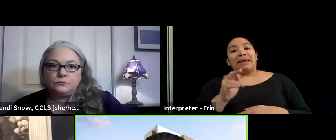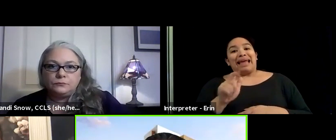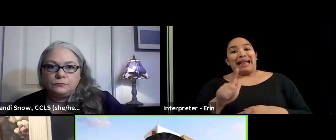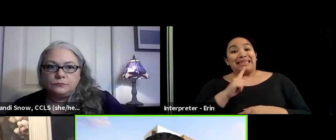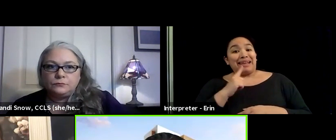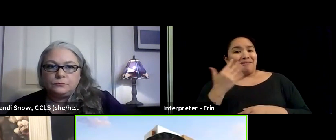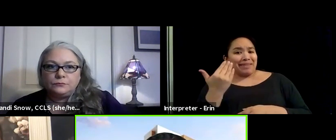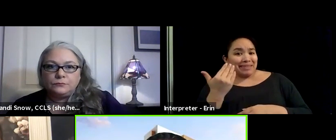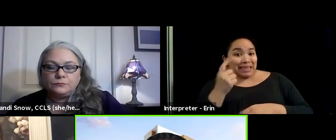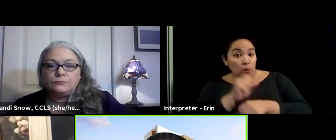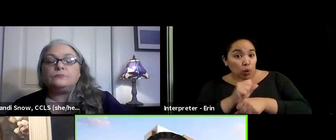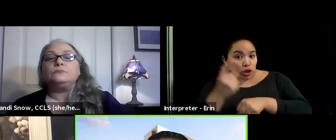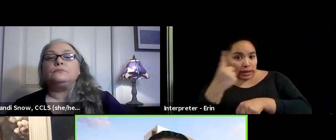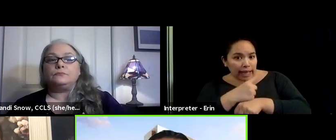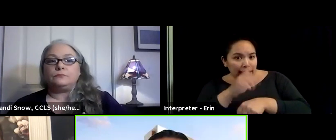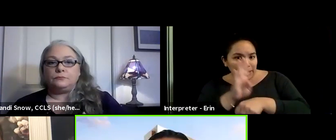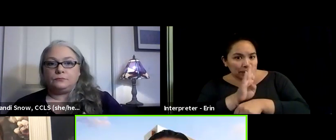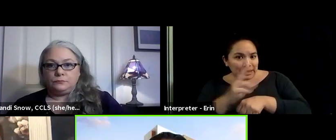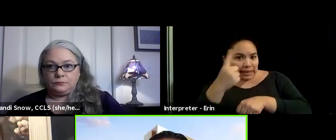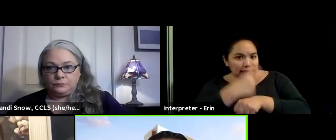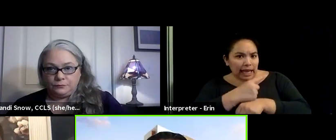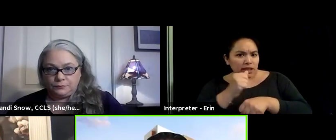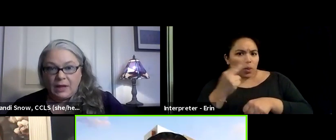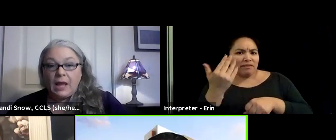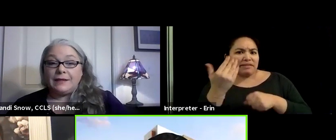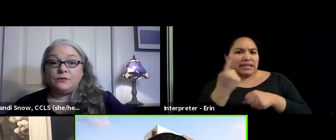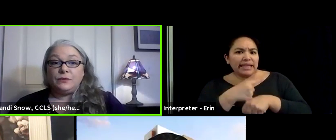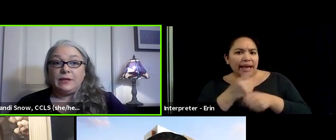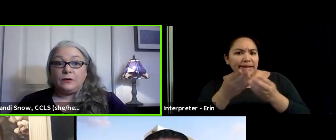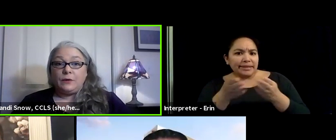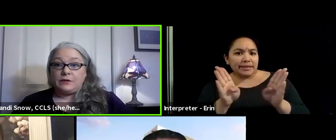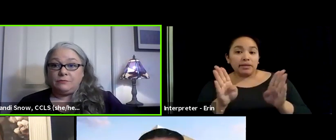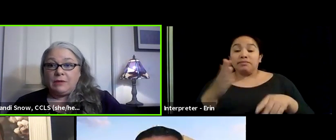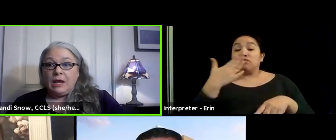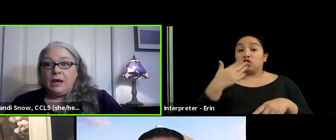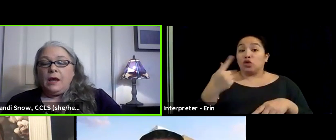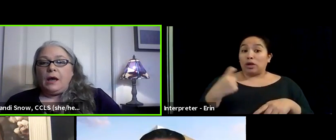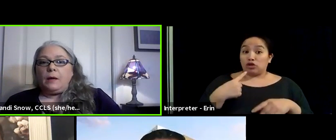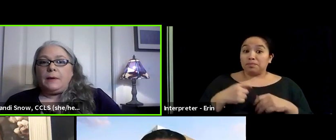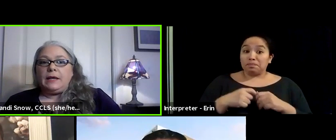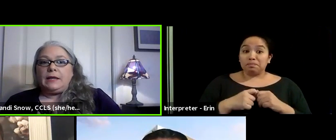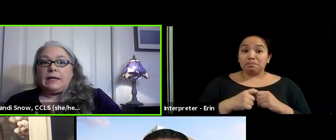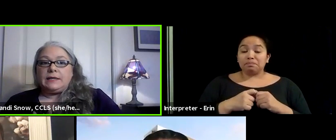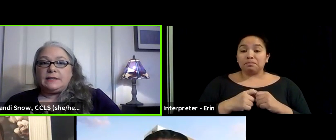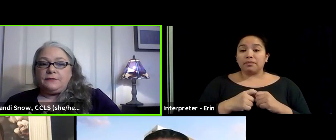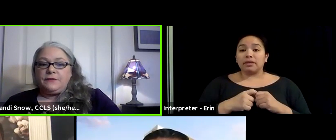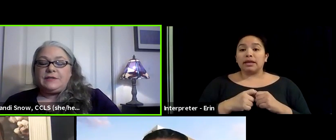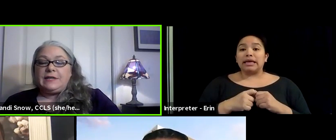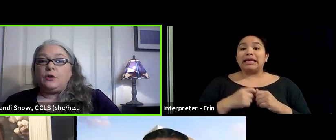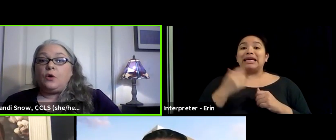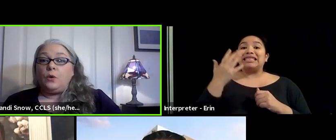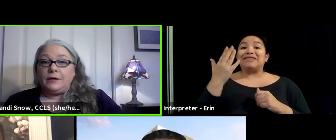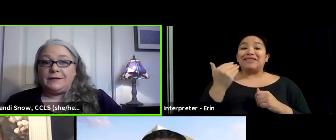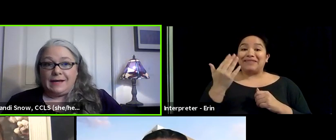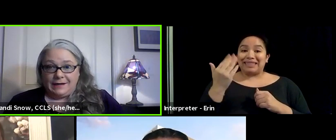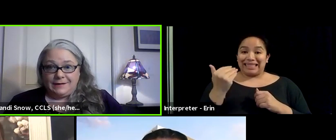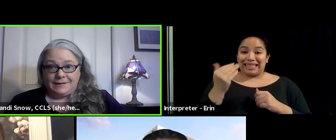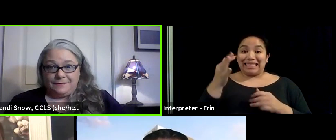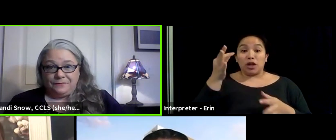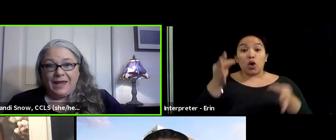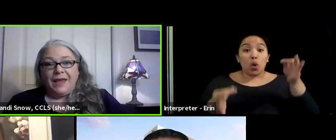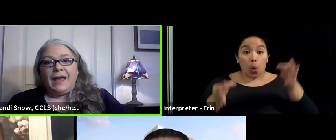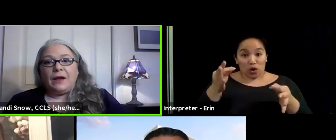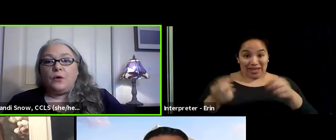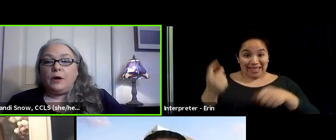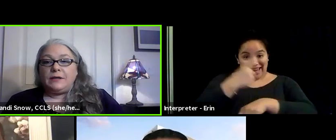working days, business days, or 15 days in general? That's a really good question. It is 15 court